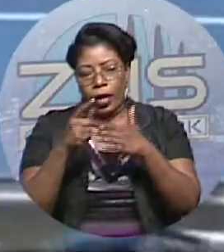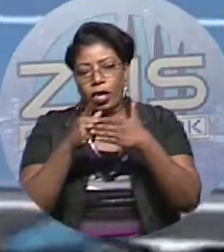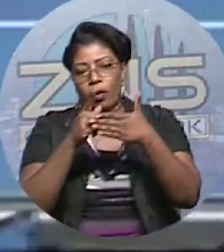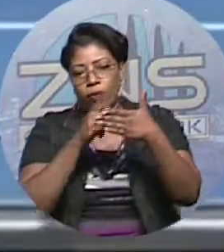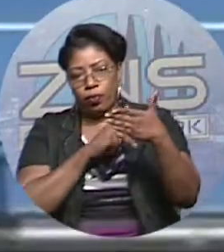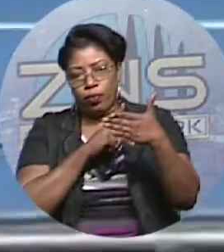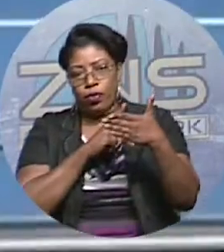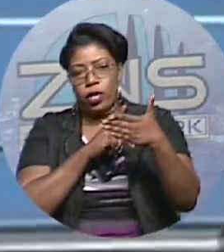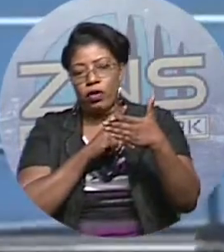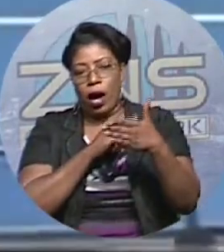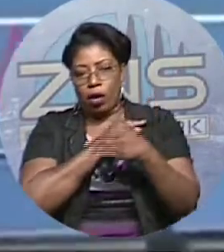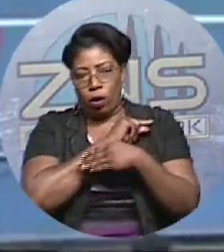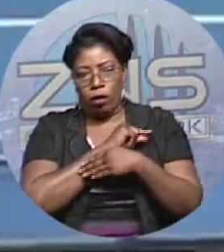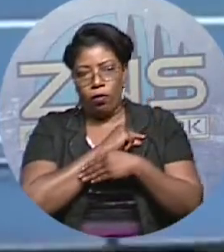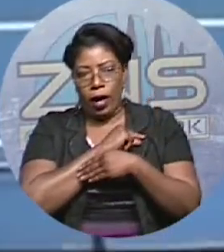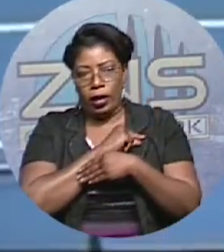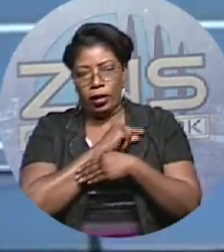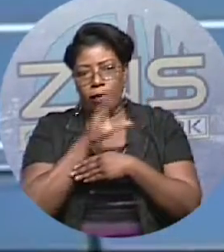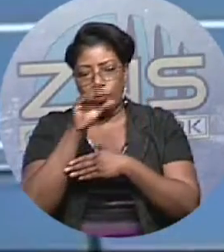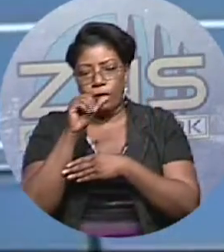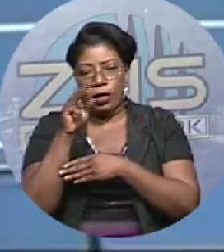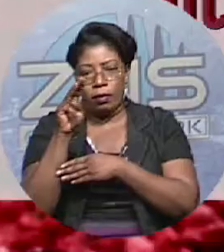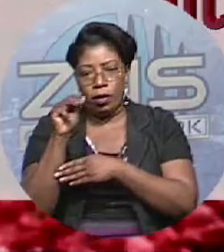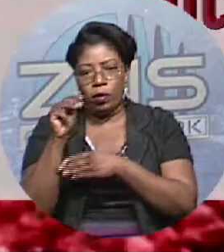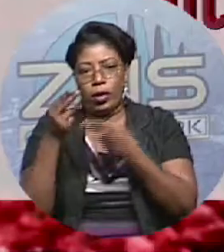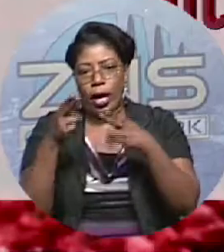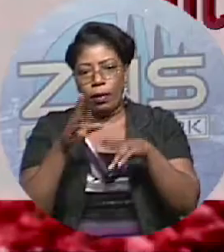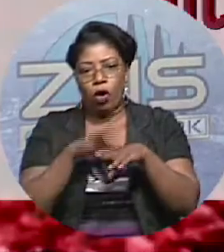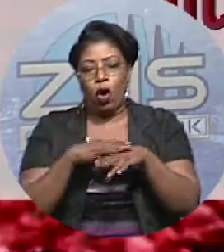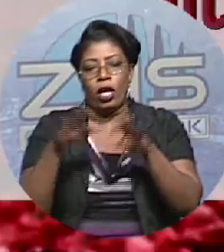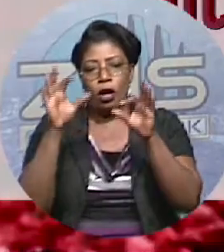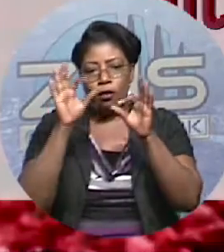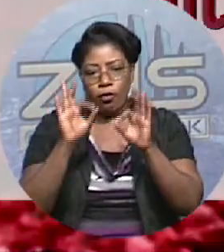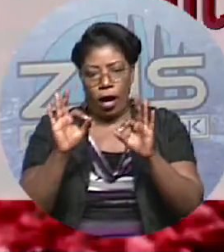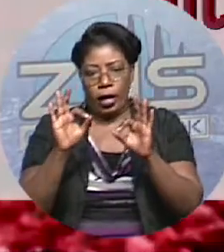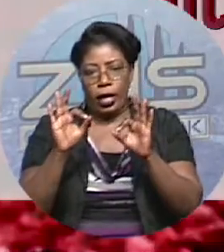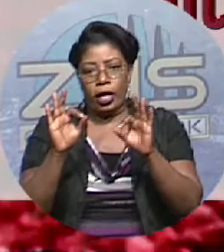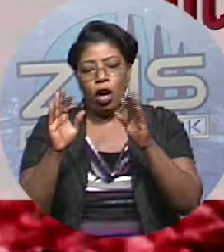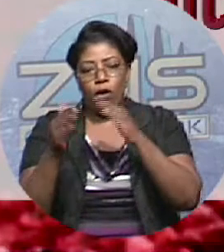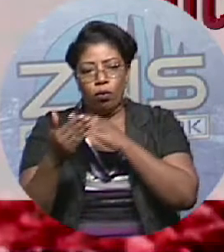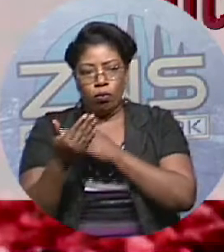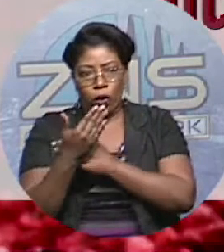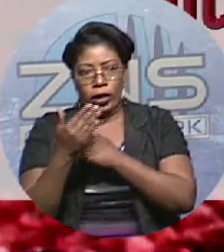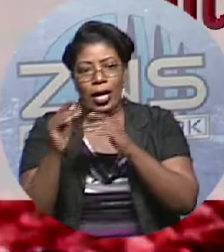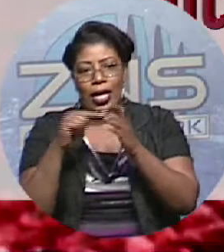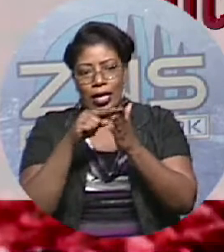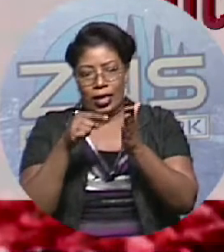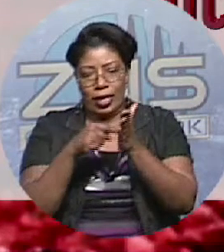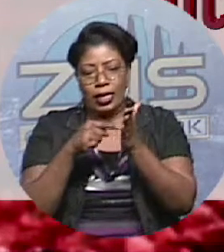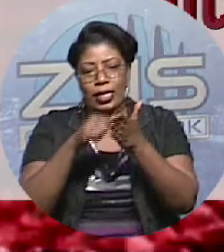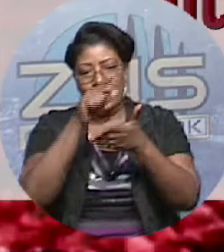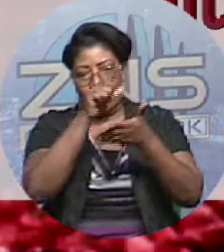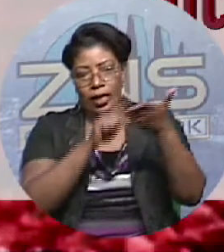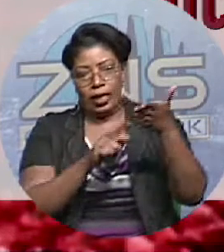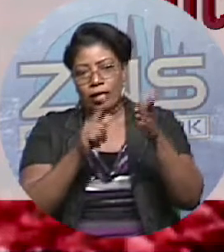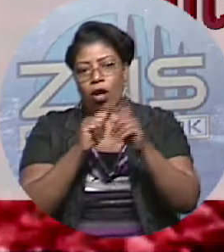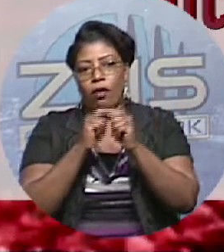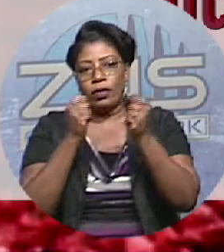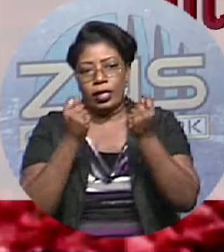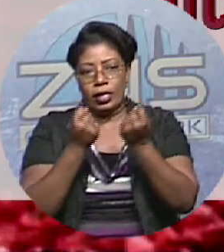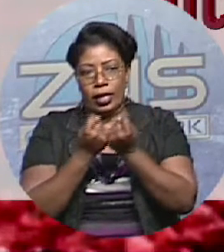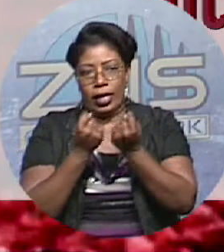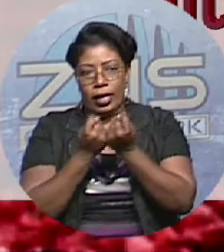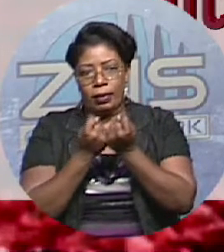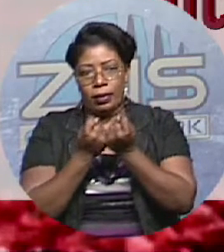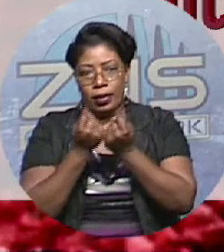400 meters. The 60 meters will also take place on Friday morning. Team Bahamas includes Tania Gator, Chavez Hart, Donald Thomas,